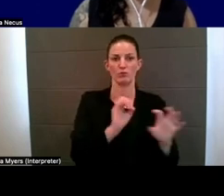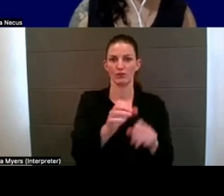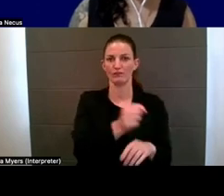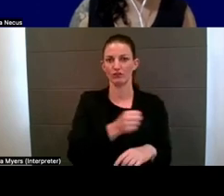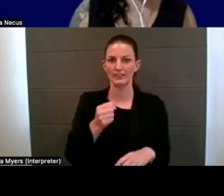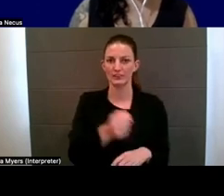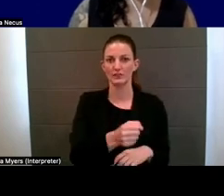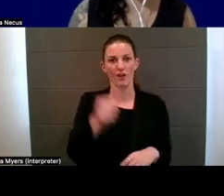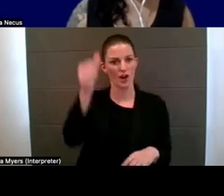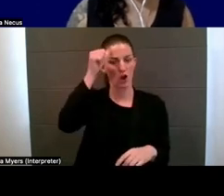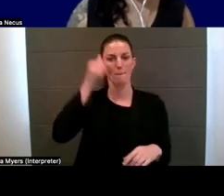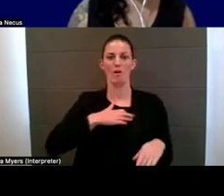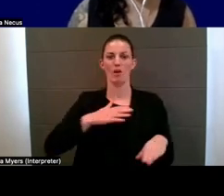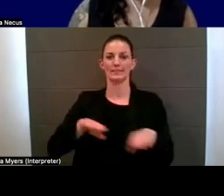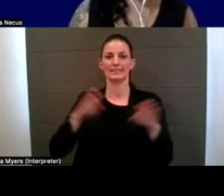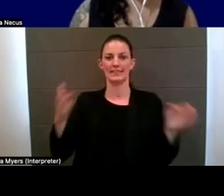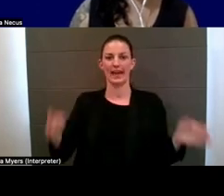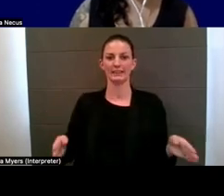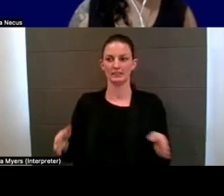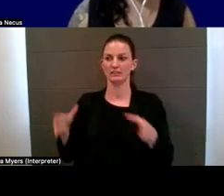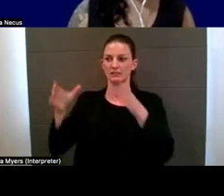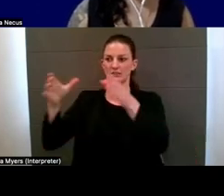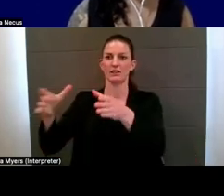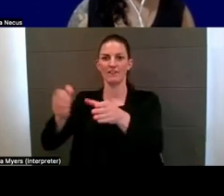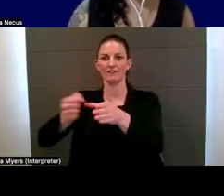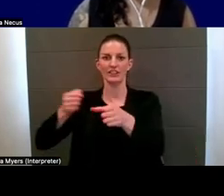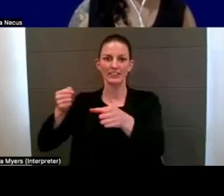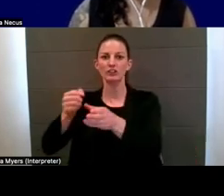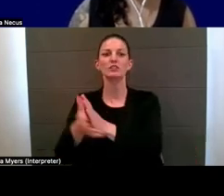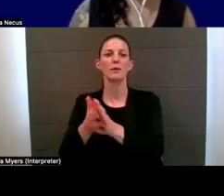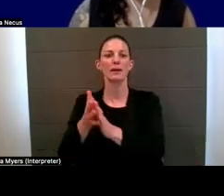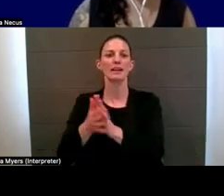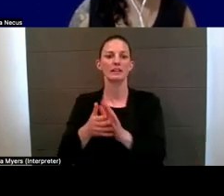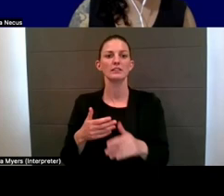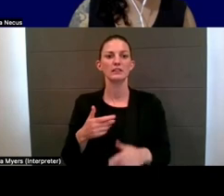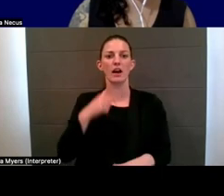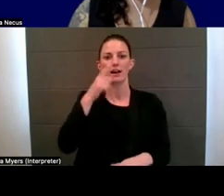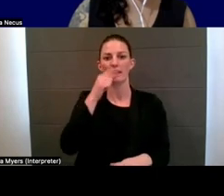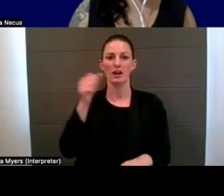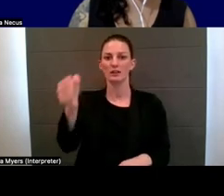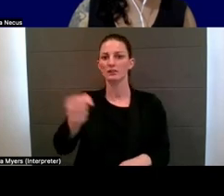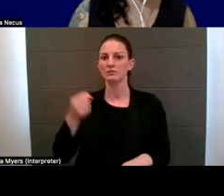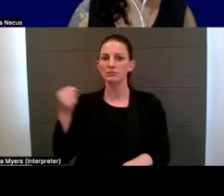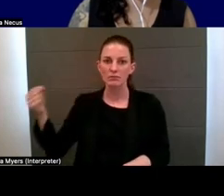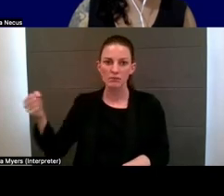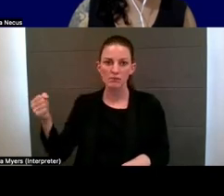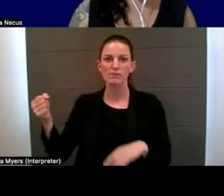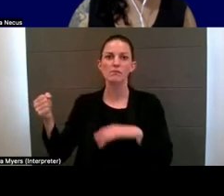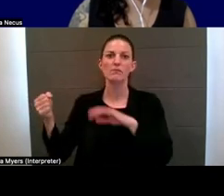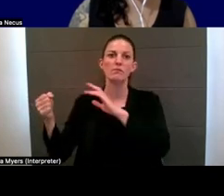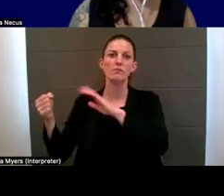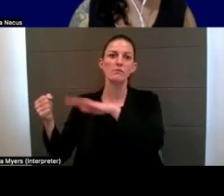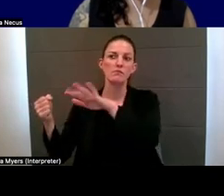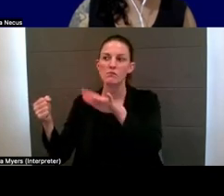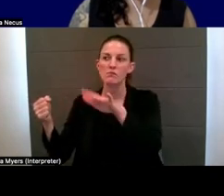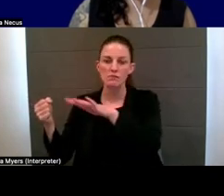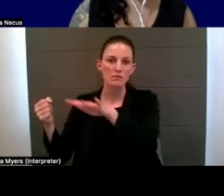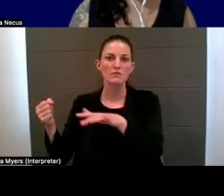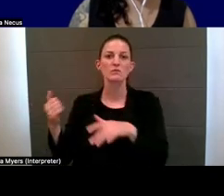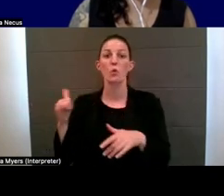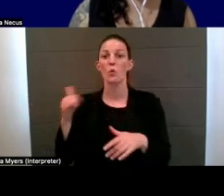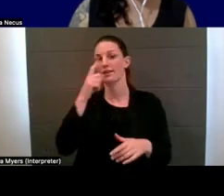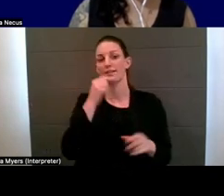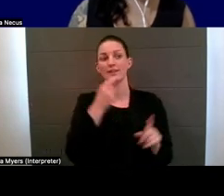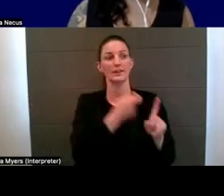my desk. Perfect, yeah. And then, yeah, even the fridge out in the kitchen, I just go out there and grab what I need to